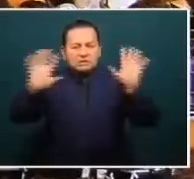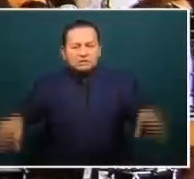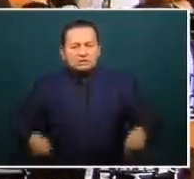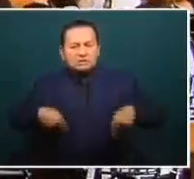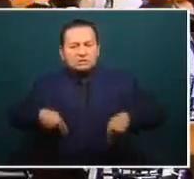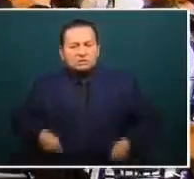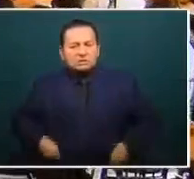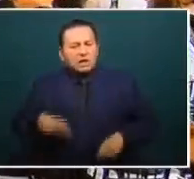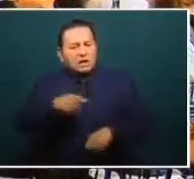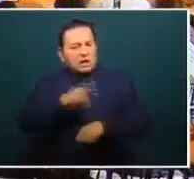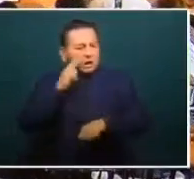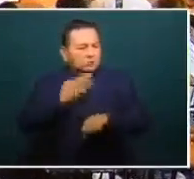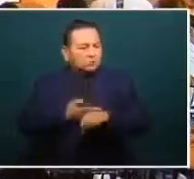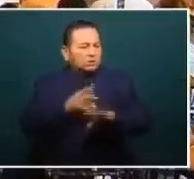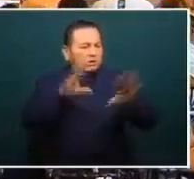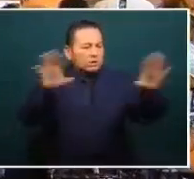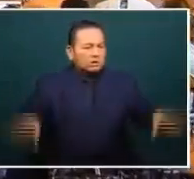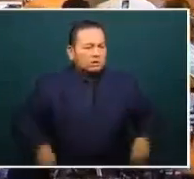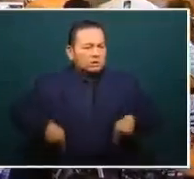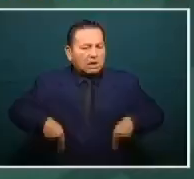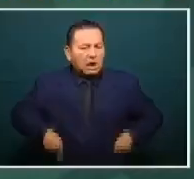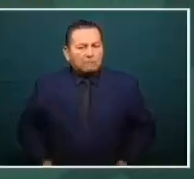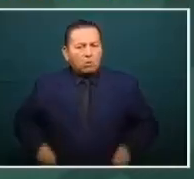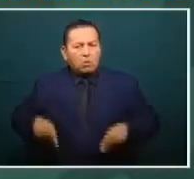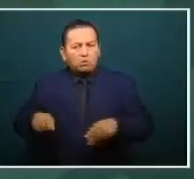not ambitious people